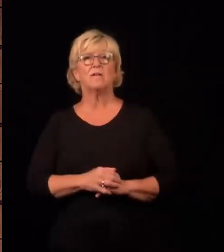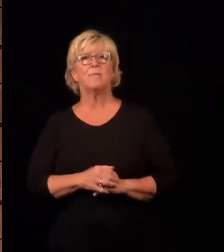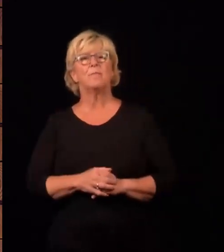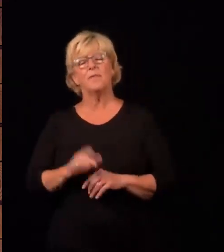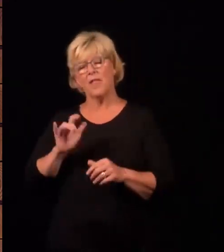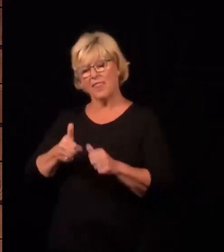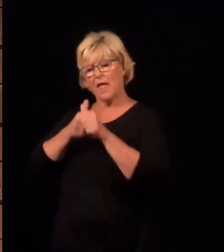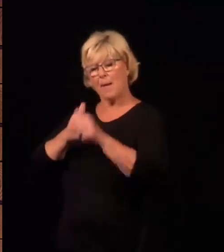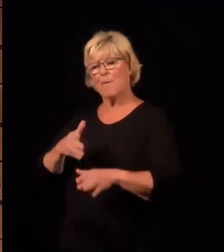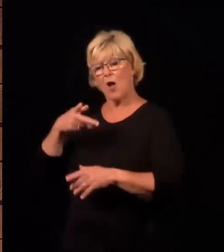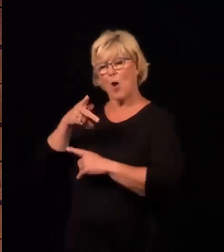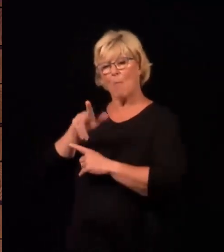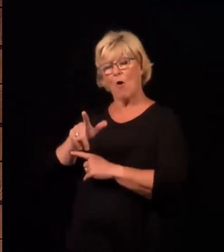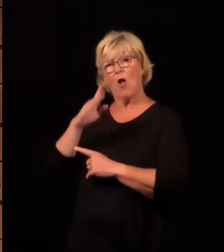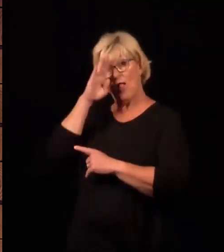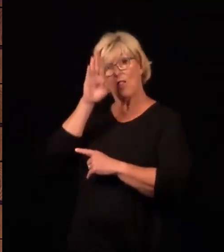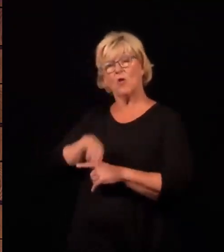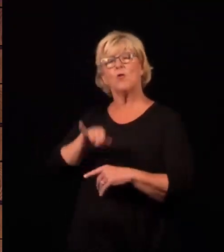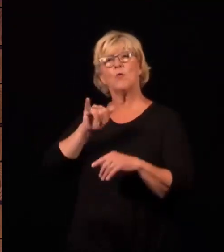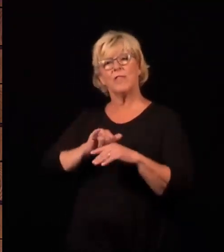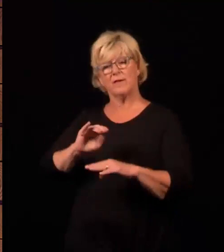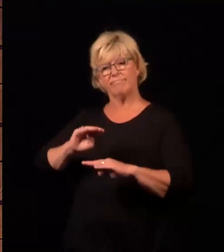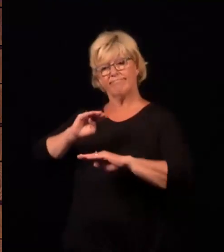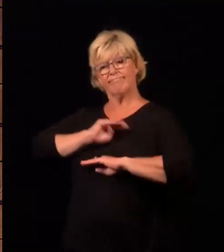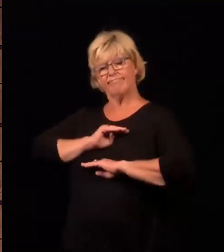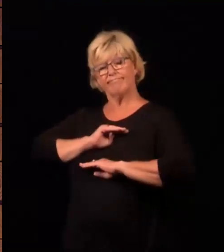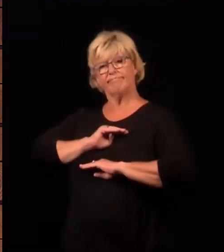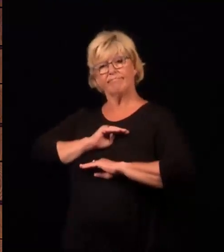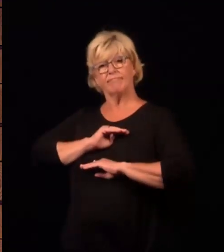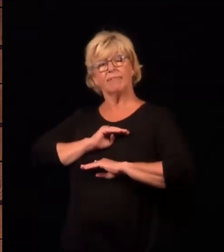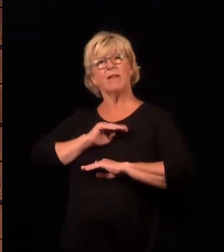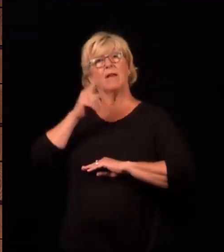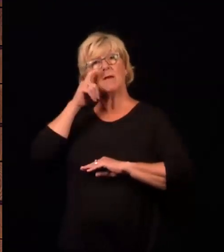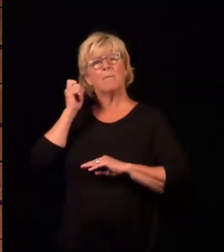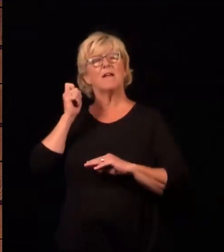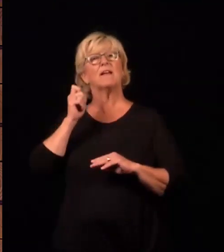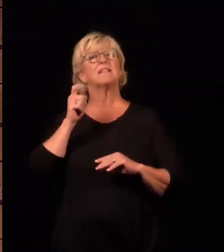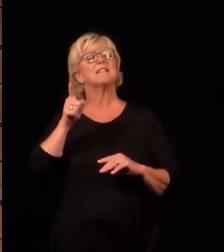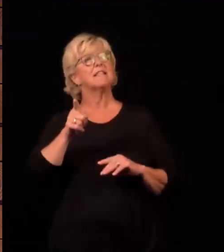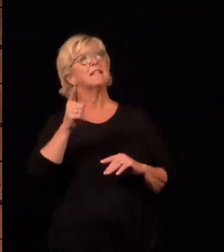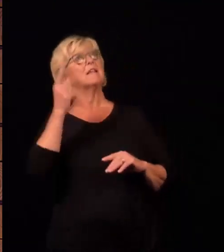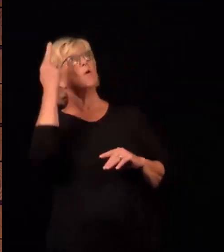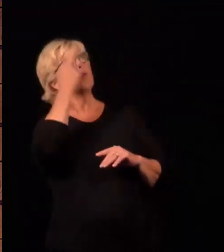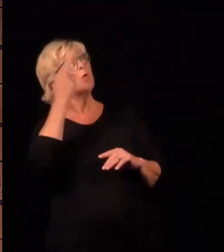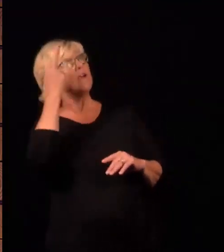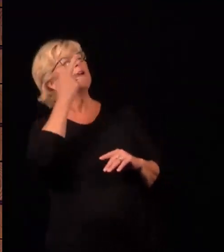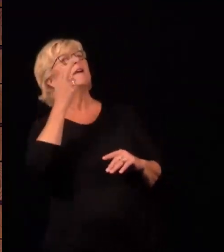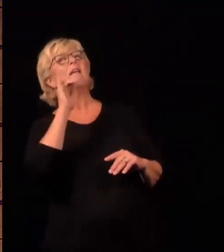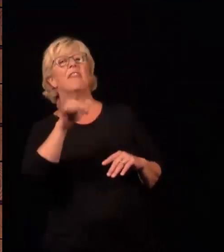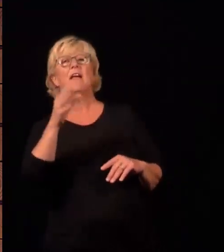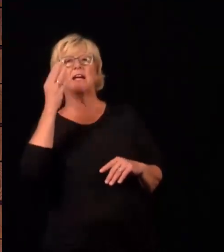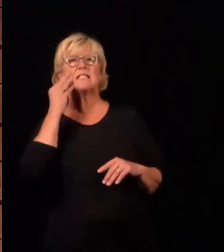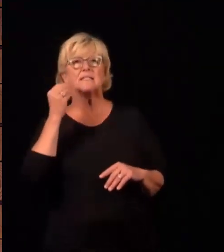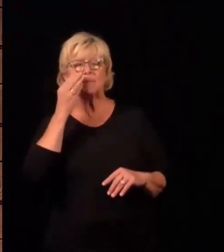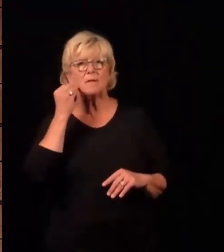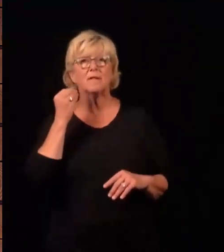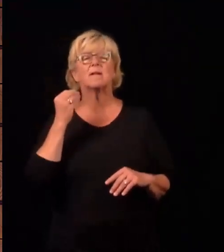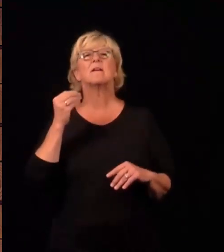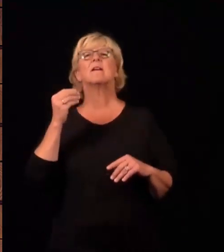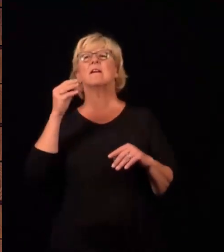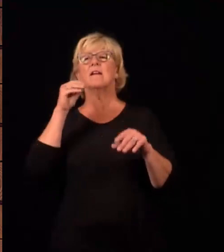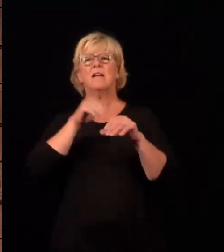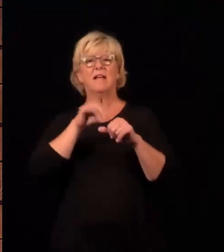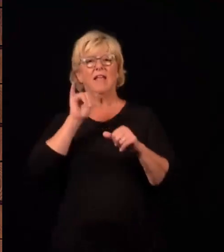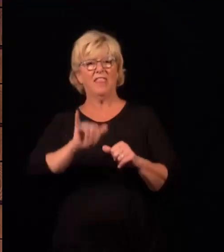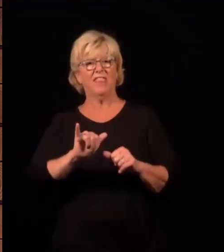the Apostle Paul knew this contentment partly because he realized that the experience he was living in